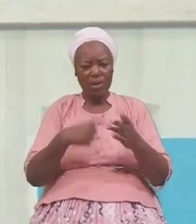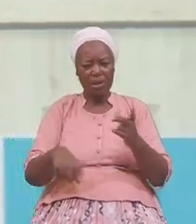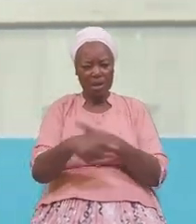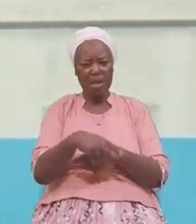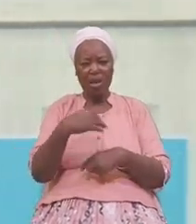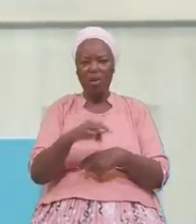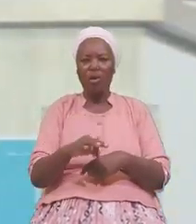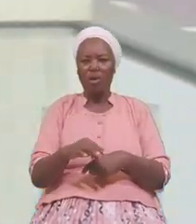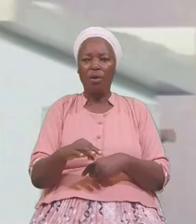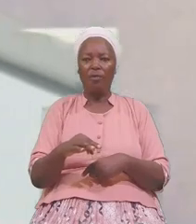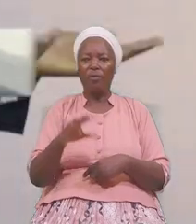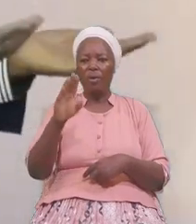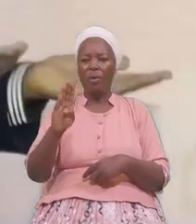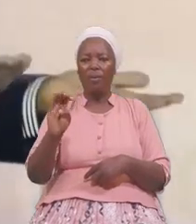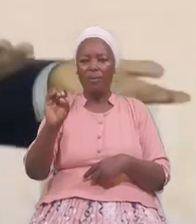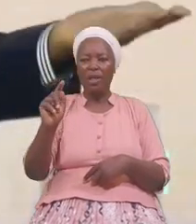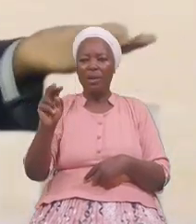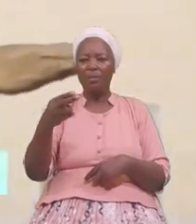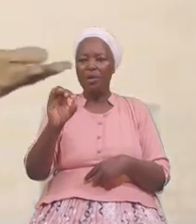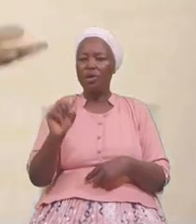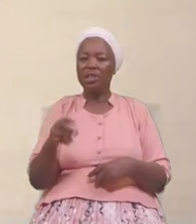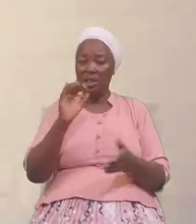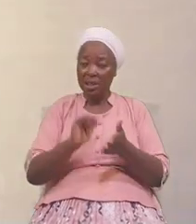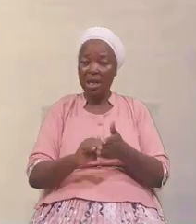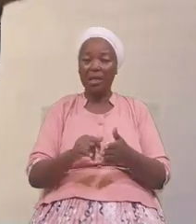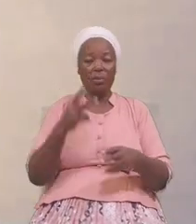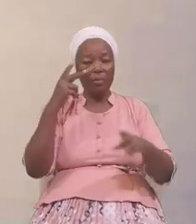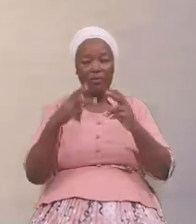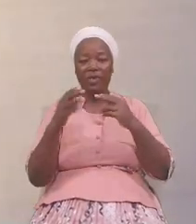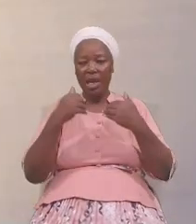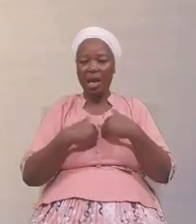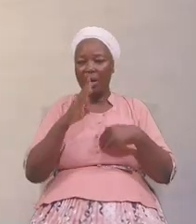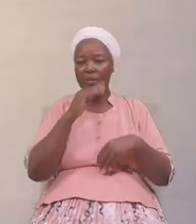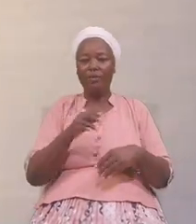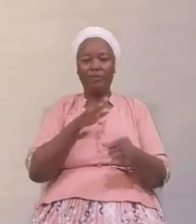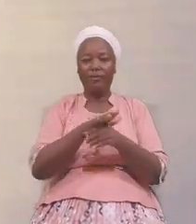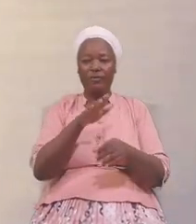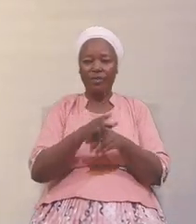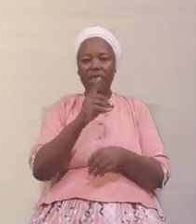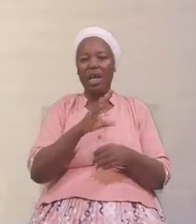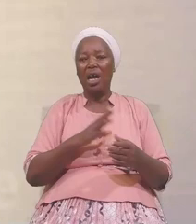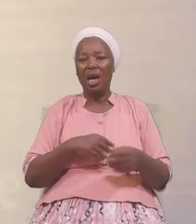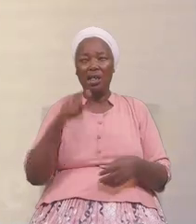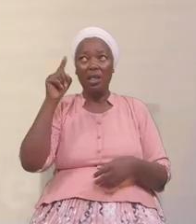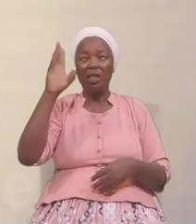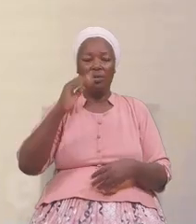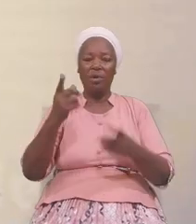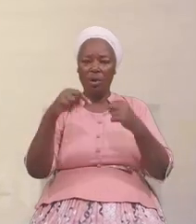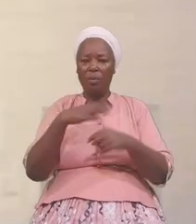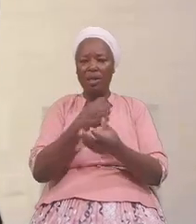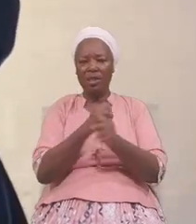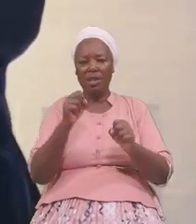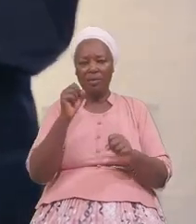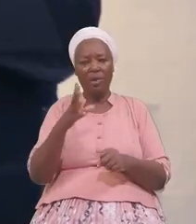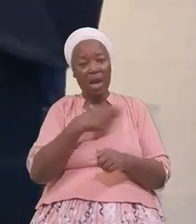of Bartimaeus, that prophecy had been fulfilled. He will come and save you.